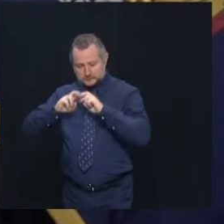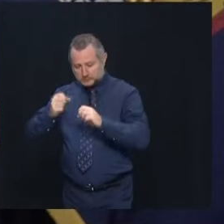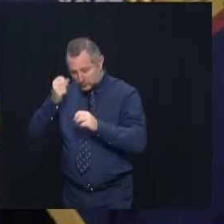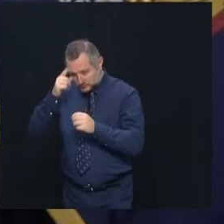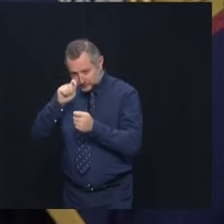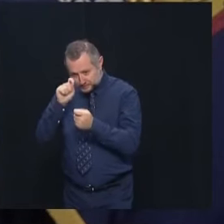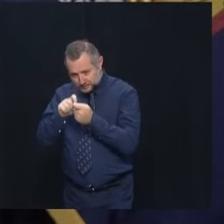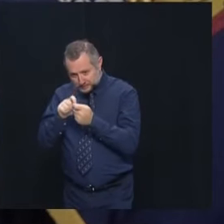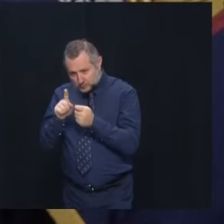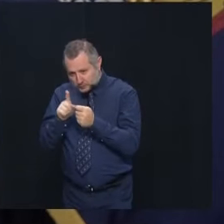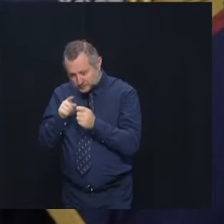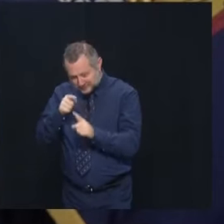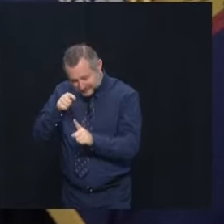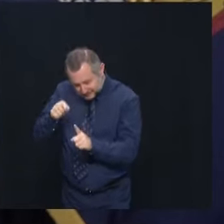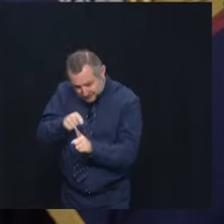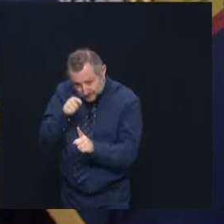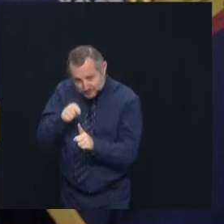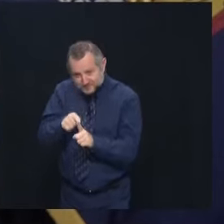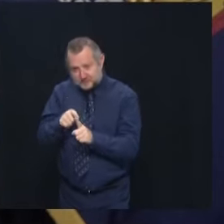the best